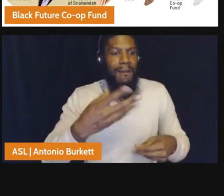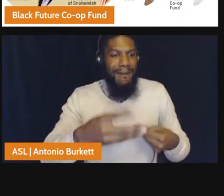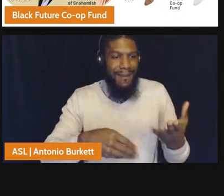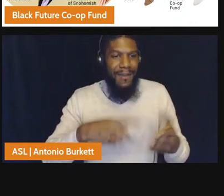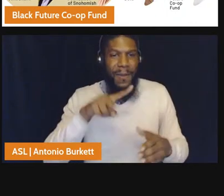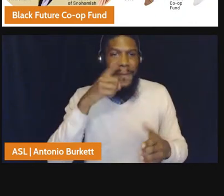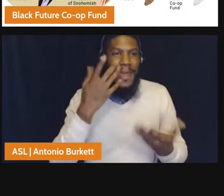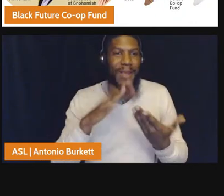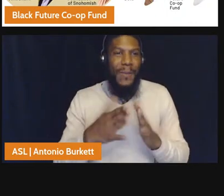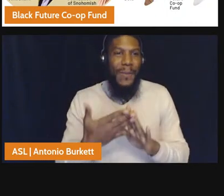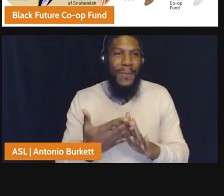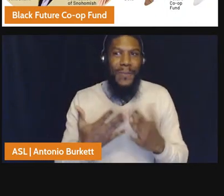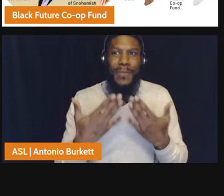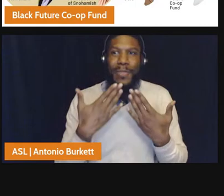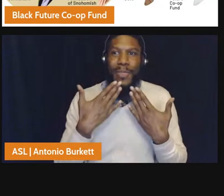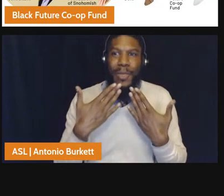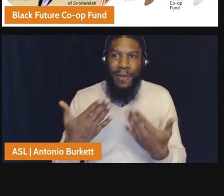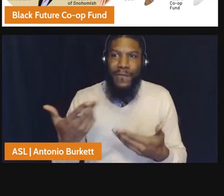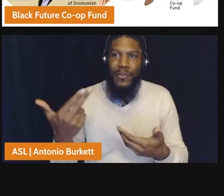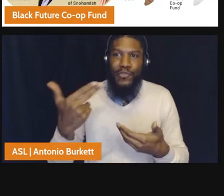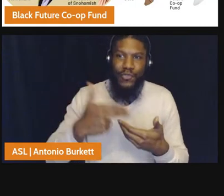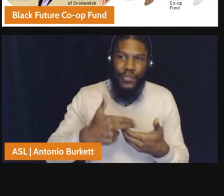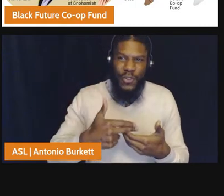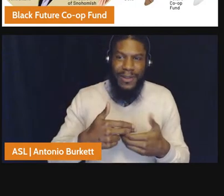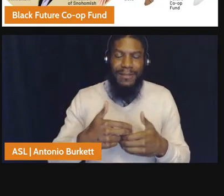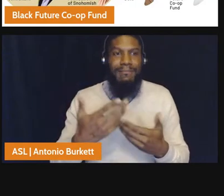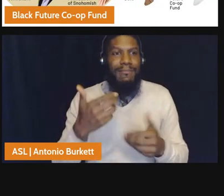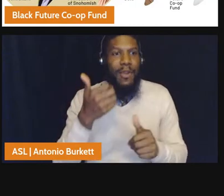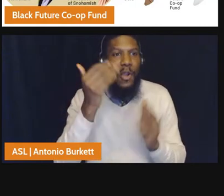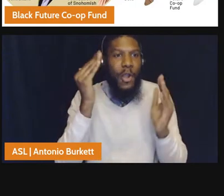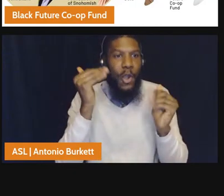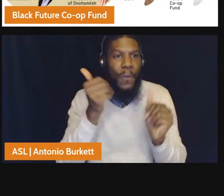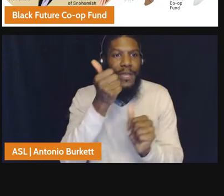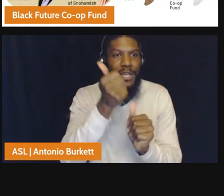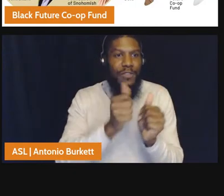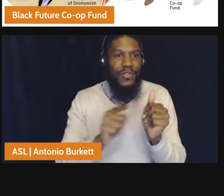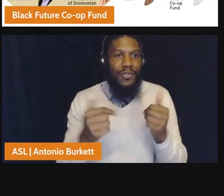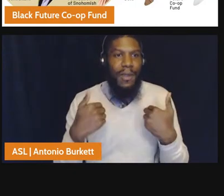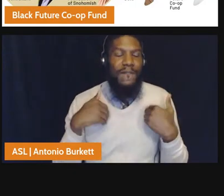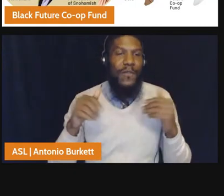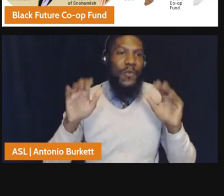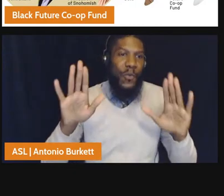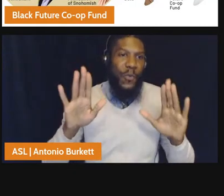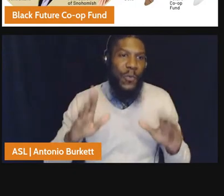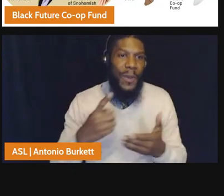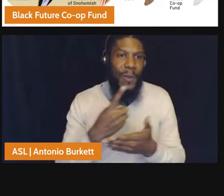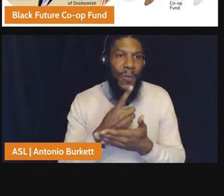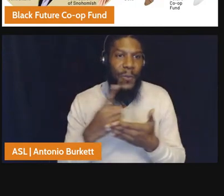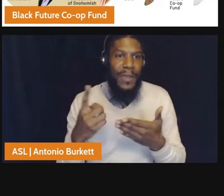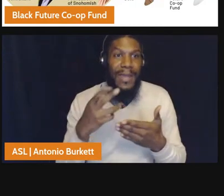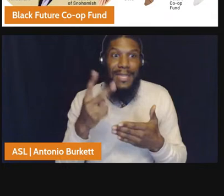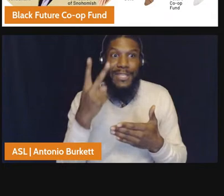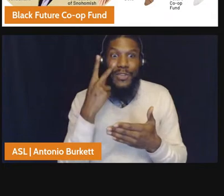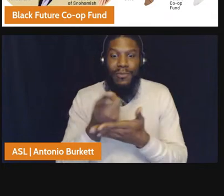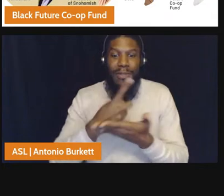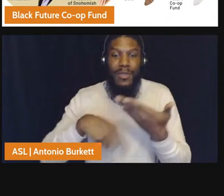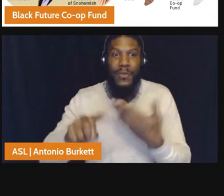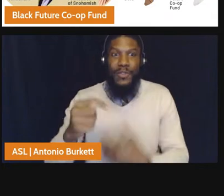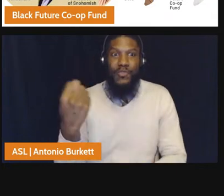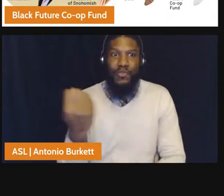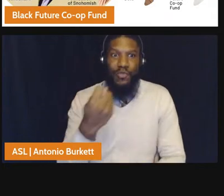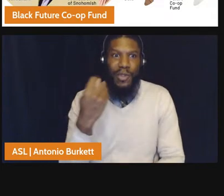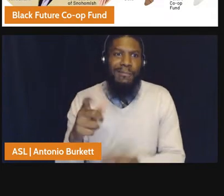much for joining us. I hope each of you have a wonderful week and that we see you next week on Tuesday as we continue